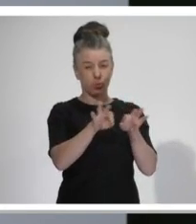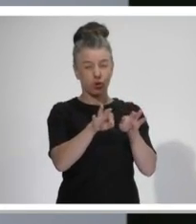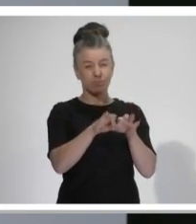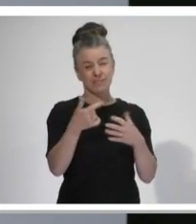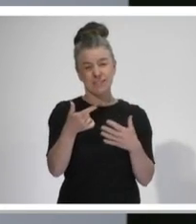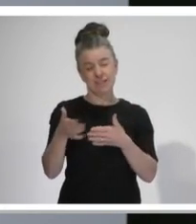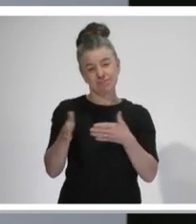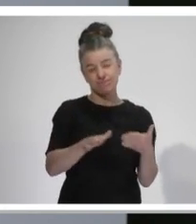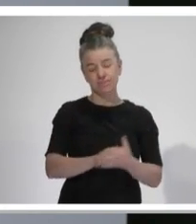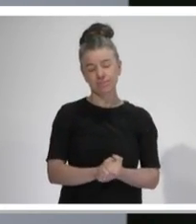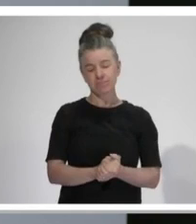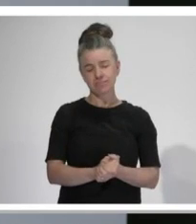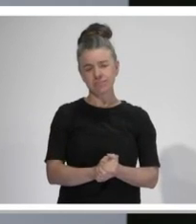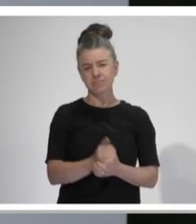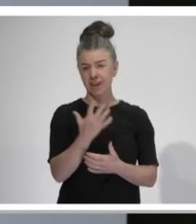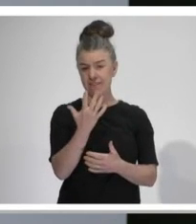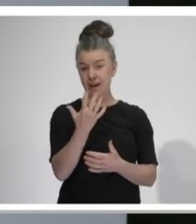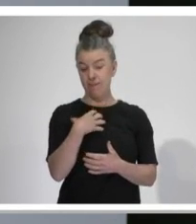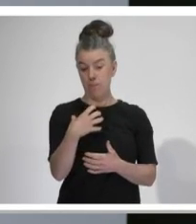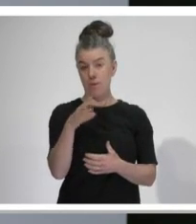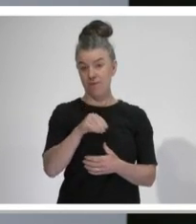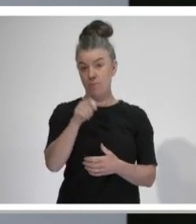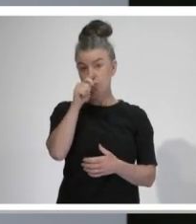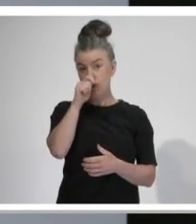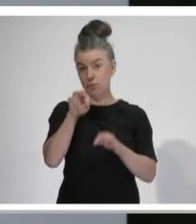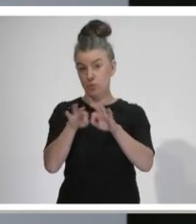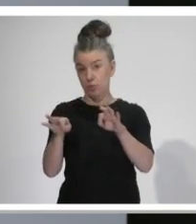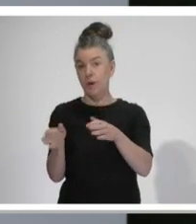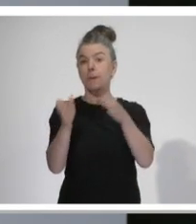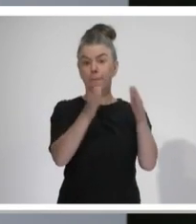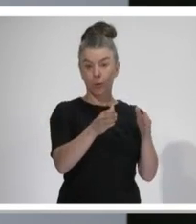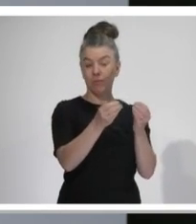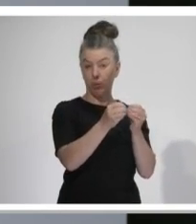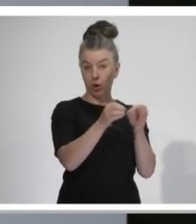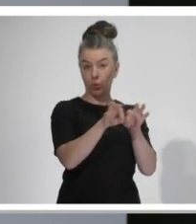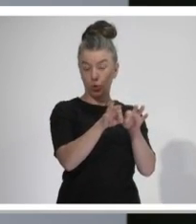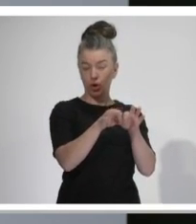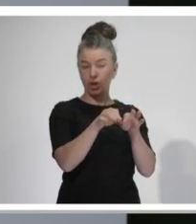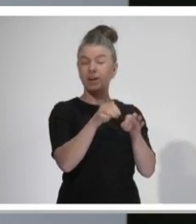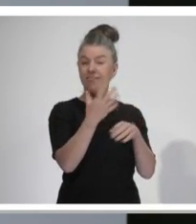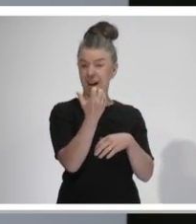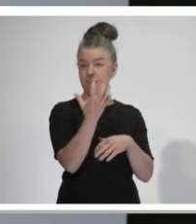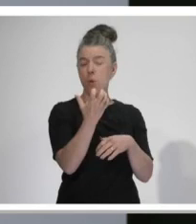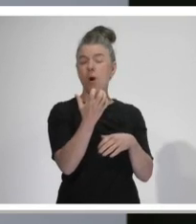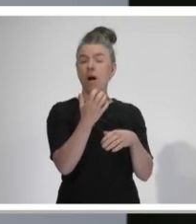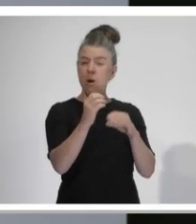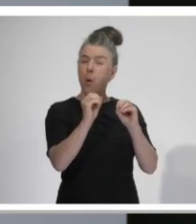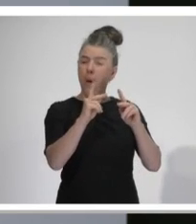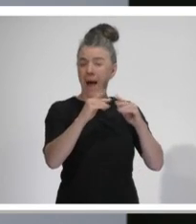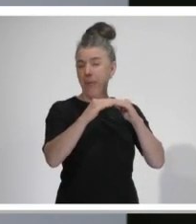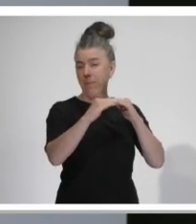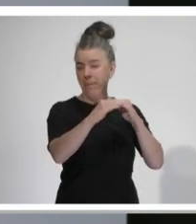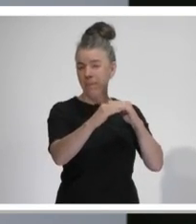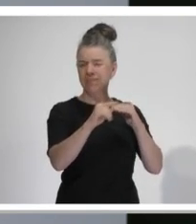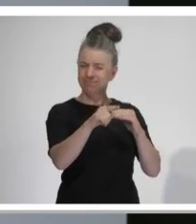cases who remain stable at present, but this is a group of frail elderly people. This brings the